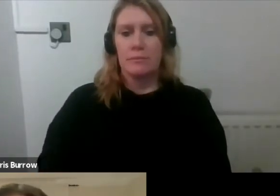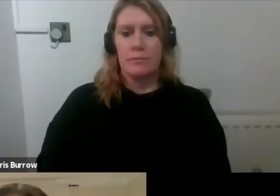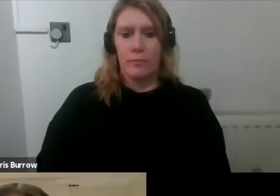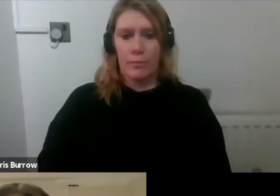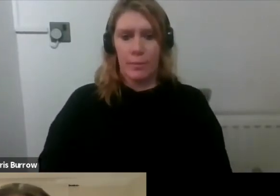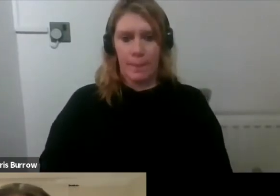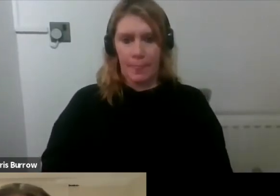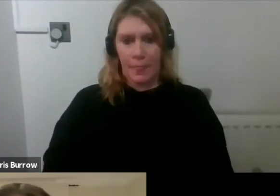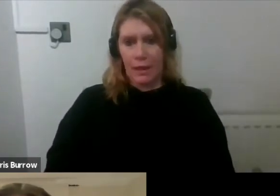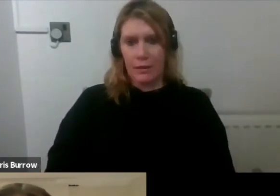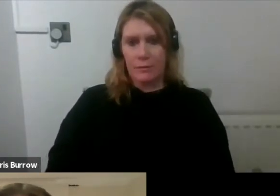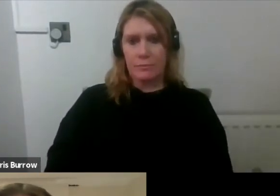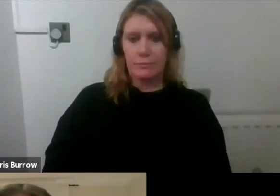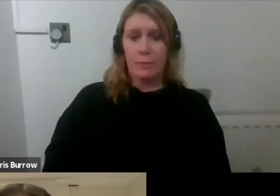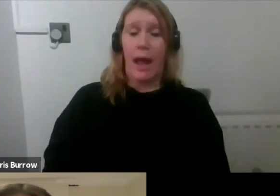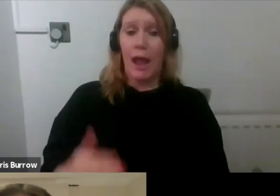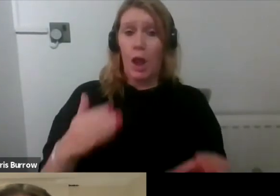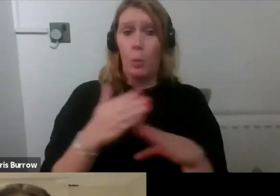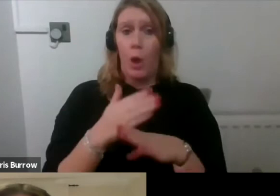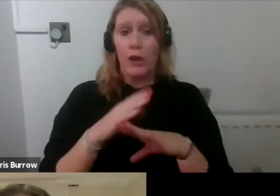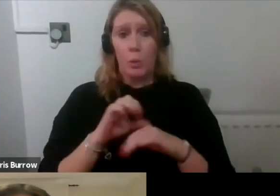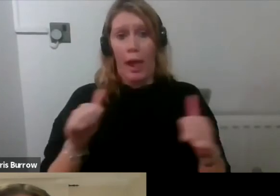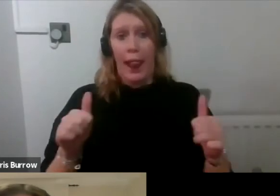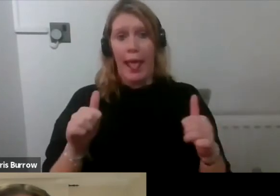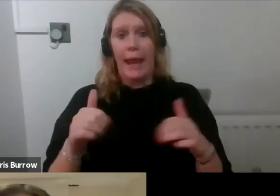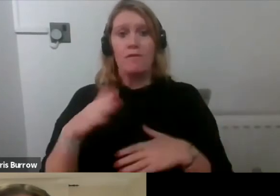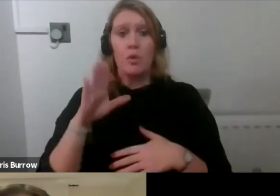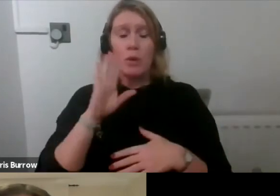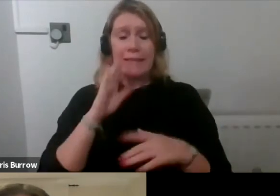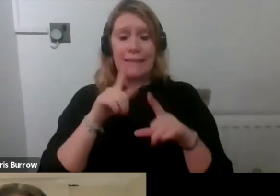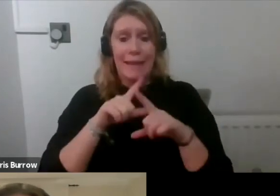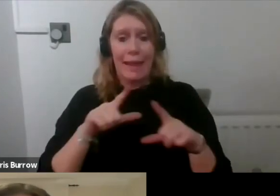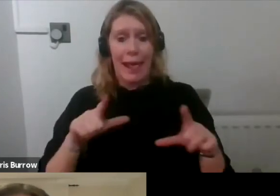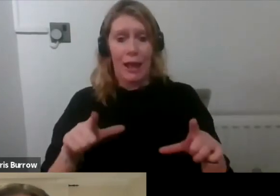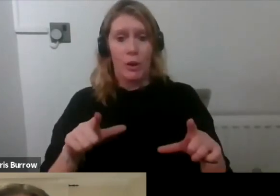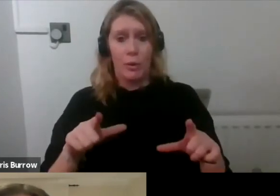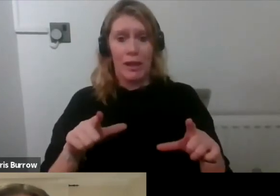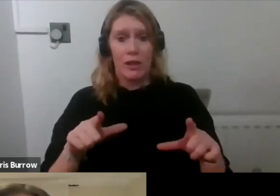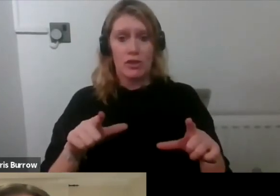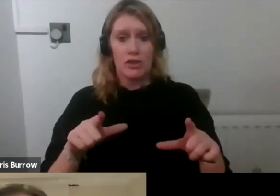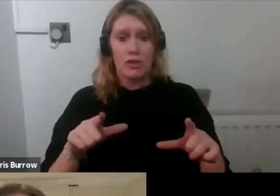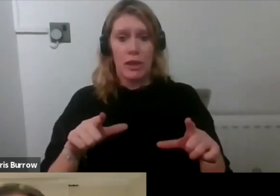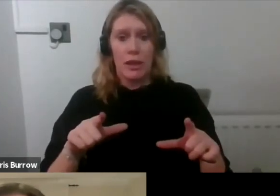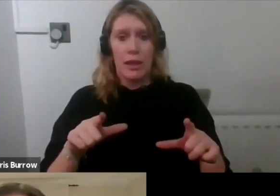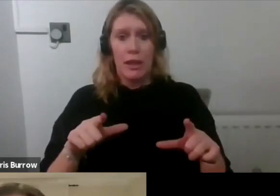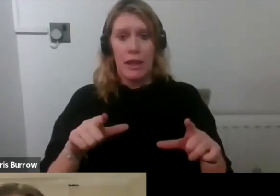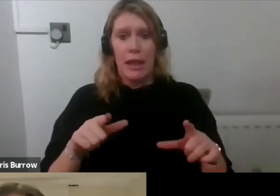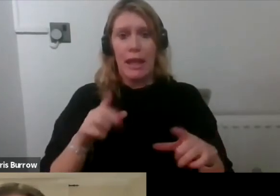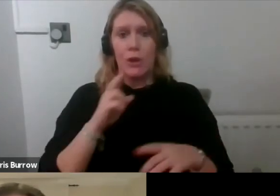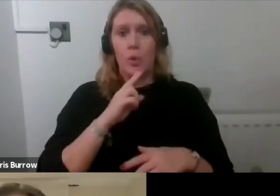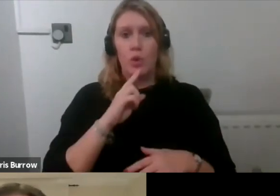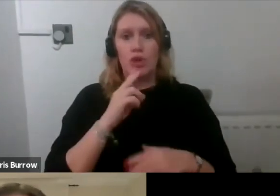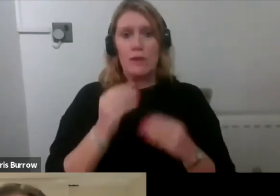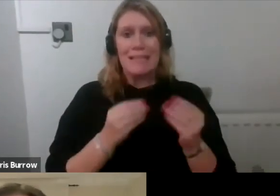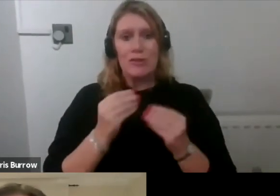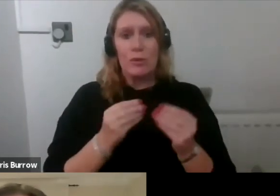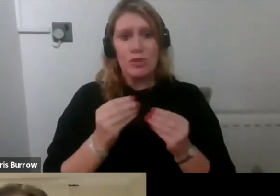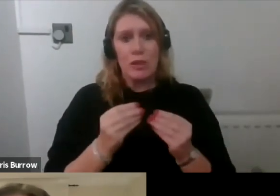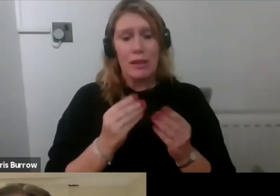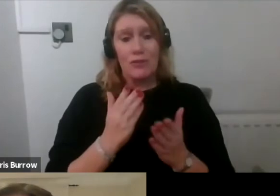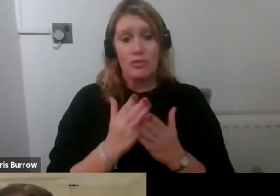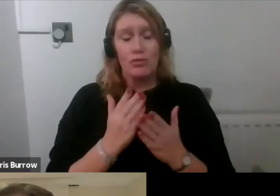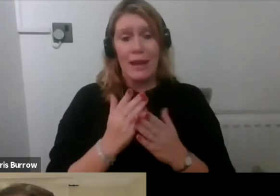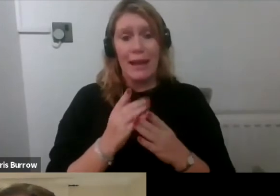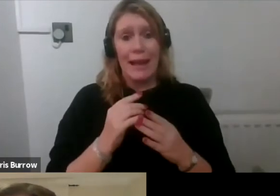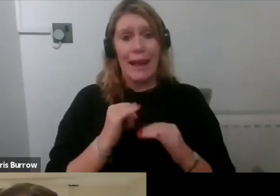but also the language, if you listen to the language of the AD in that, it's really offensive, but it would have been in the day,